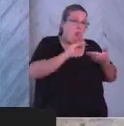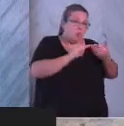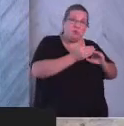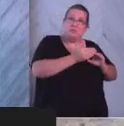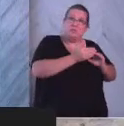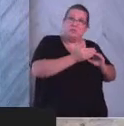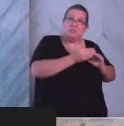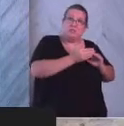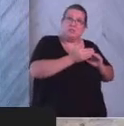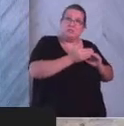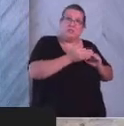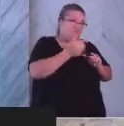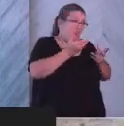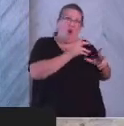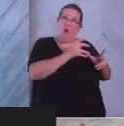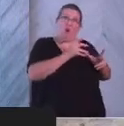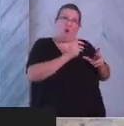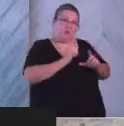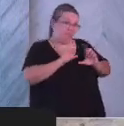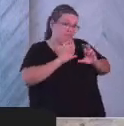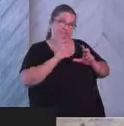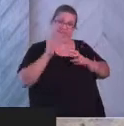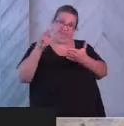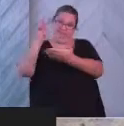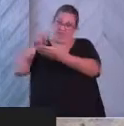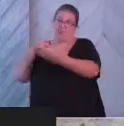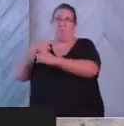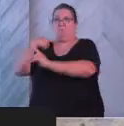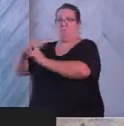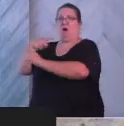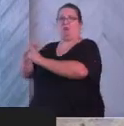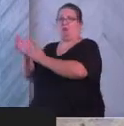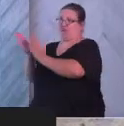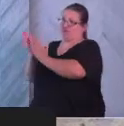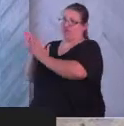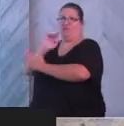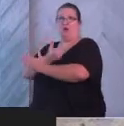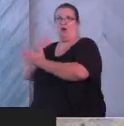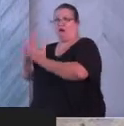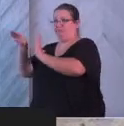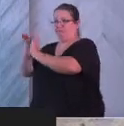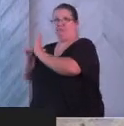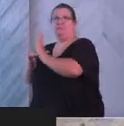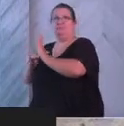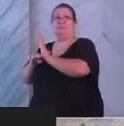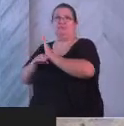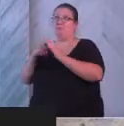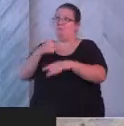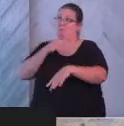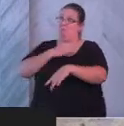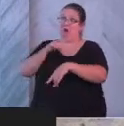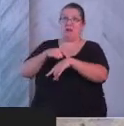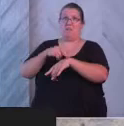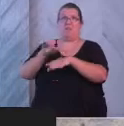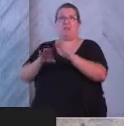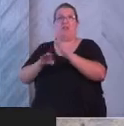that has already received considerably positive reviews. My time in Kingston Economic Development has shown me that it